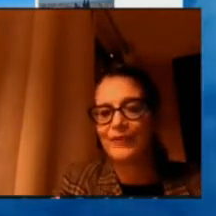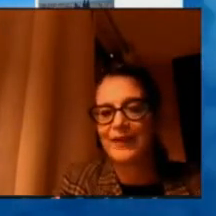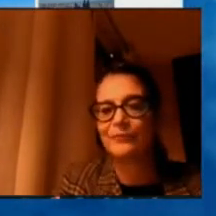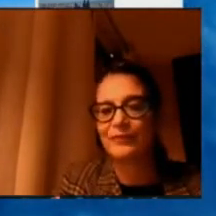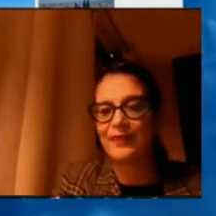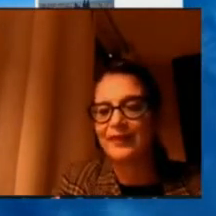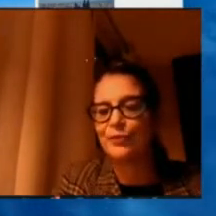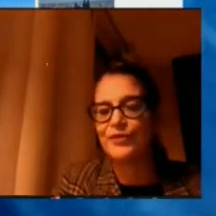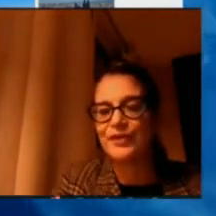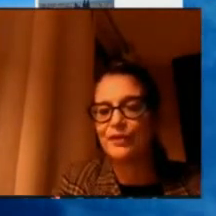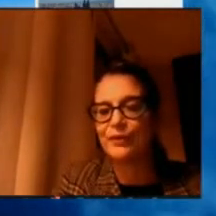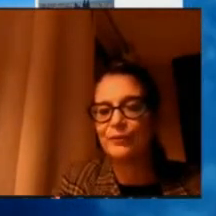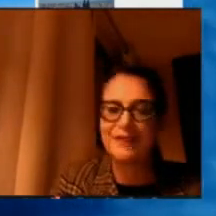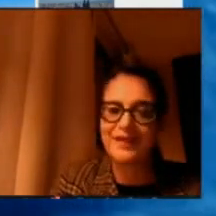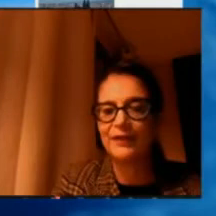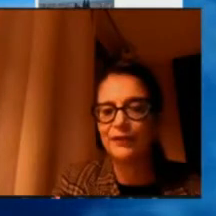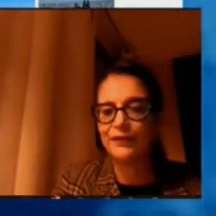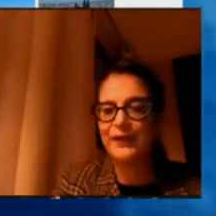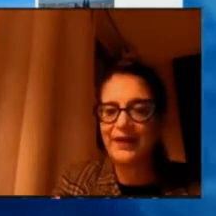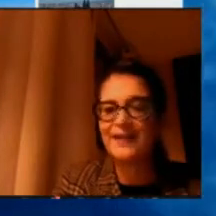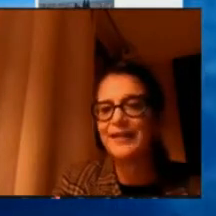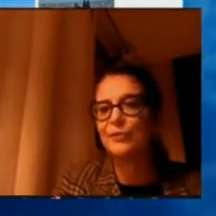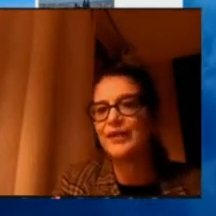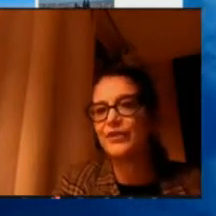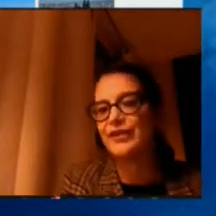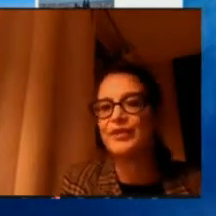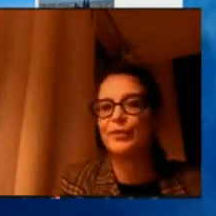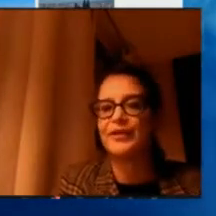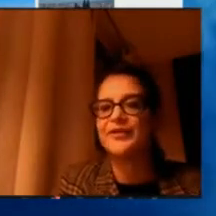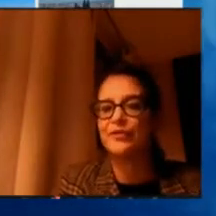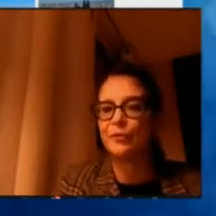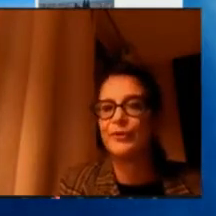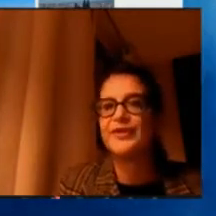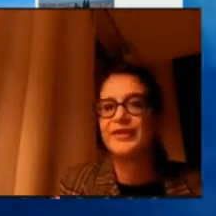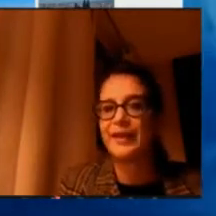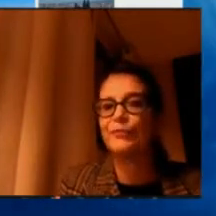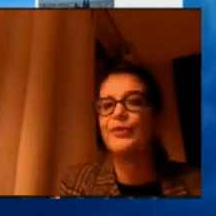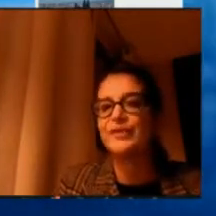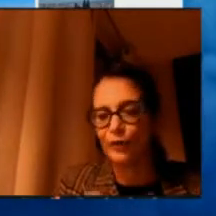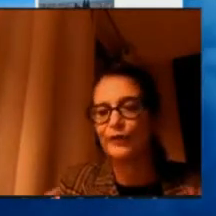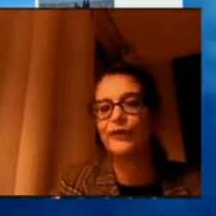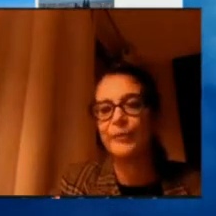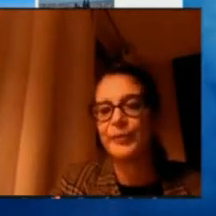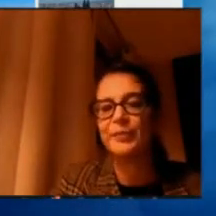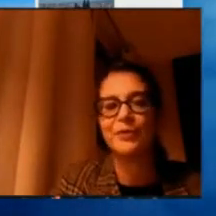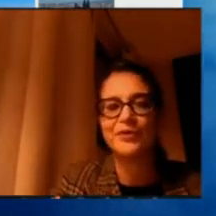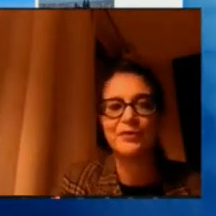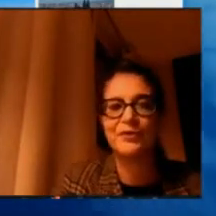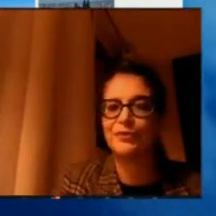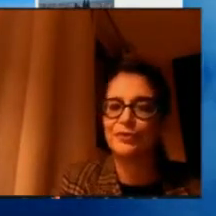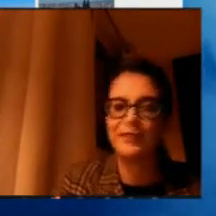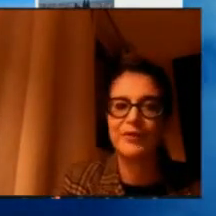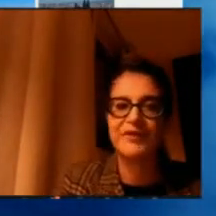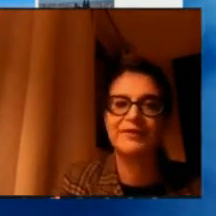it was in a district not very nice, and we had to intervene with the police, and the police came with a lot of people, so it was quite